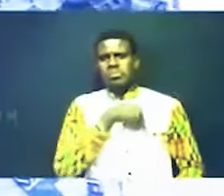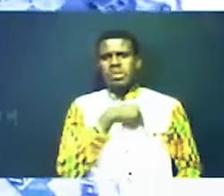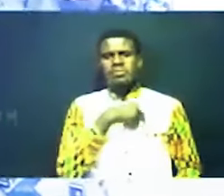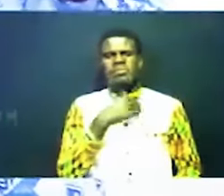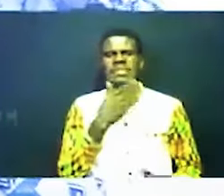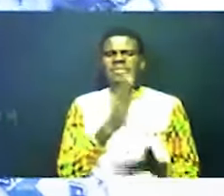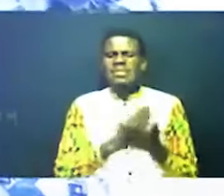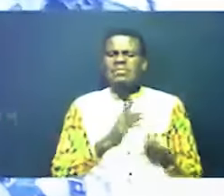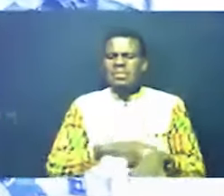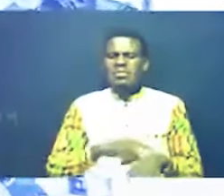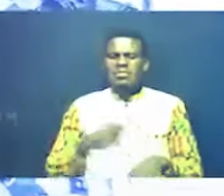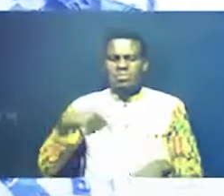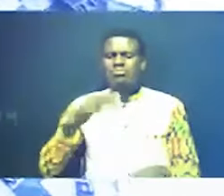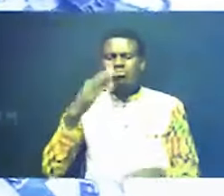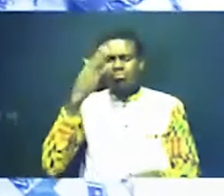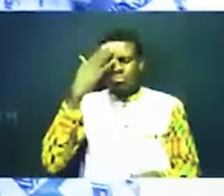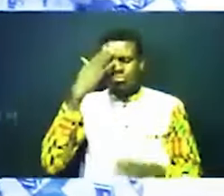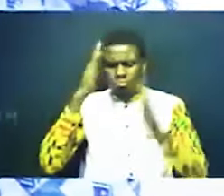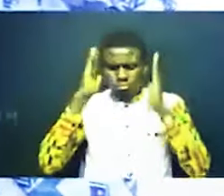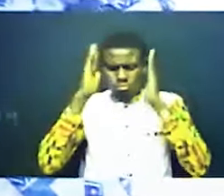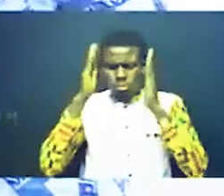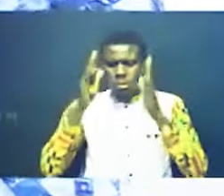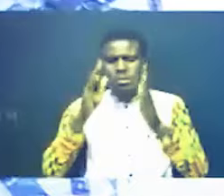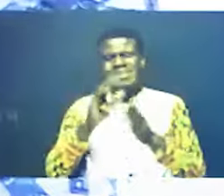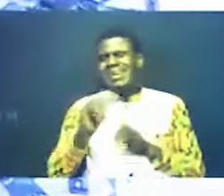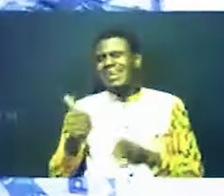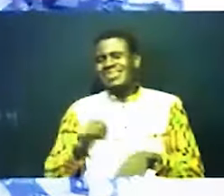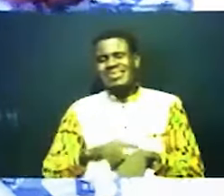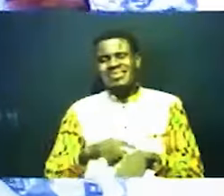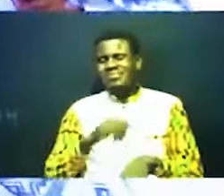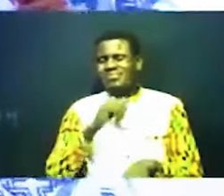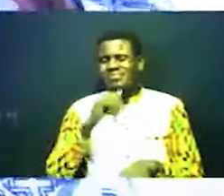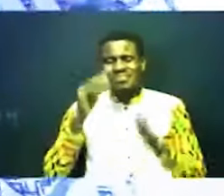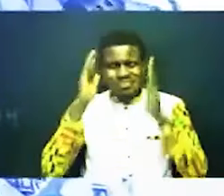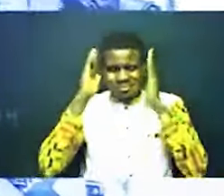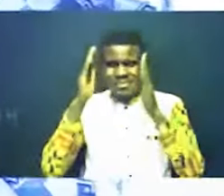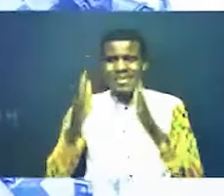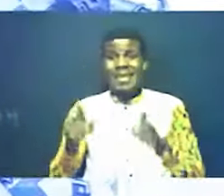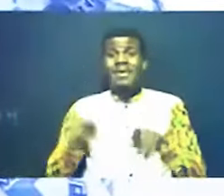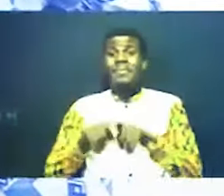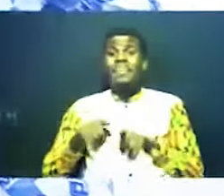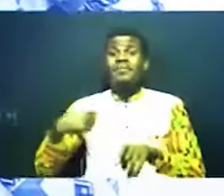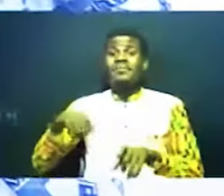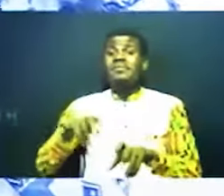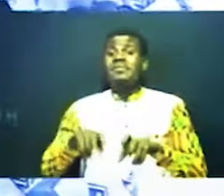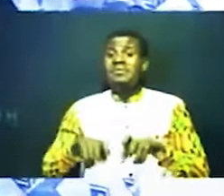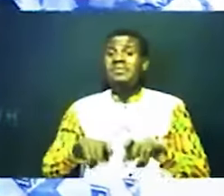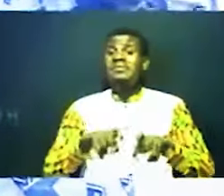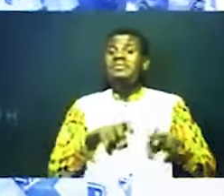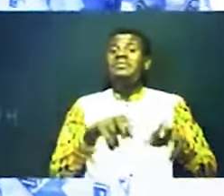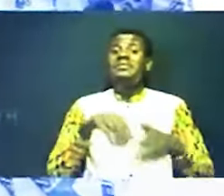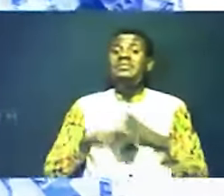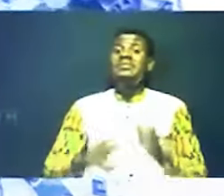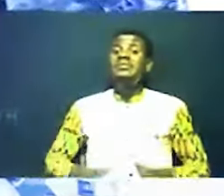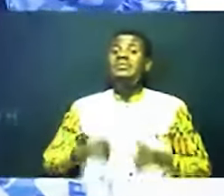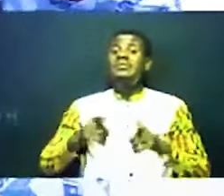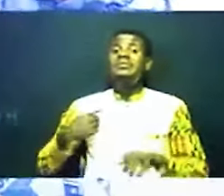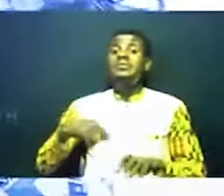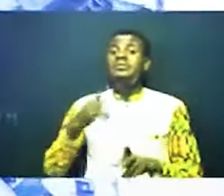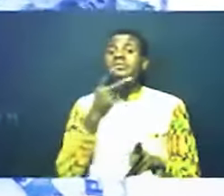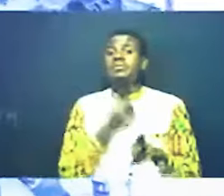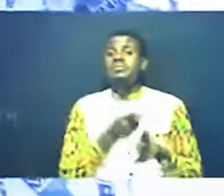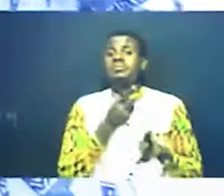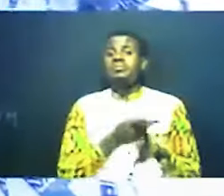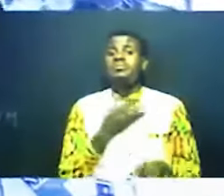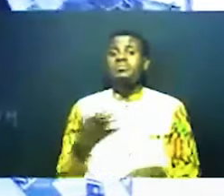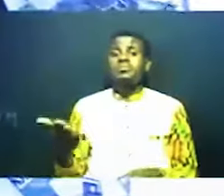unconsciously. As we travel on the road of life, we are restoring things. E di nwoma